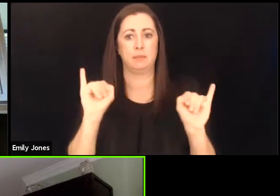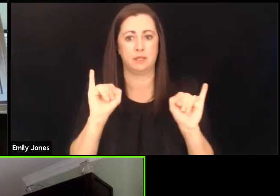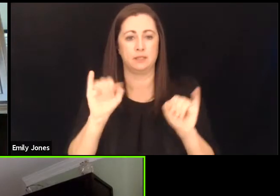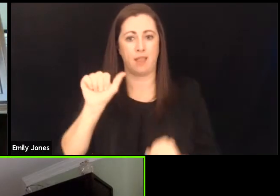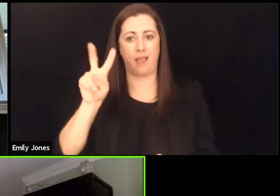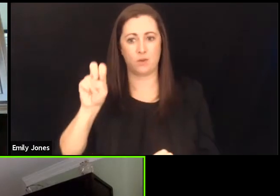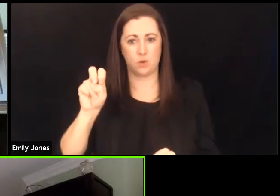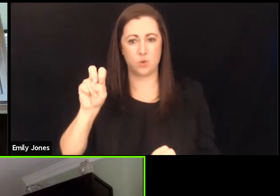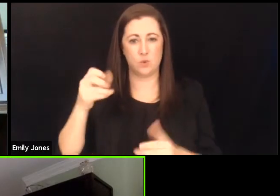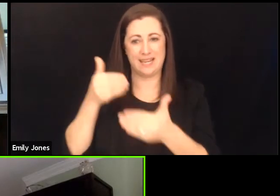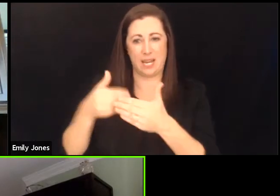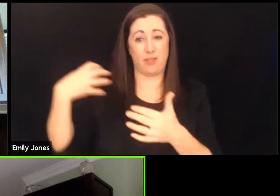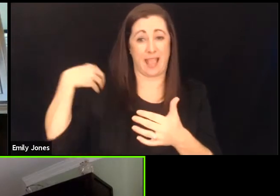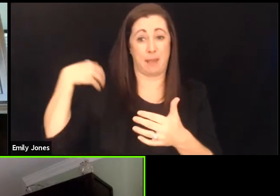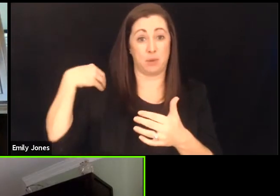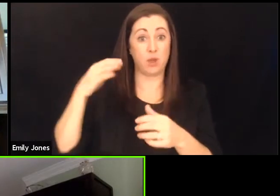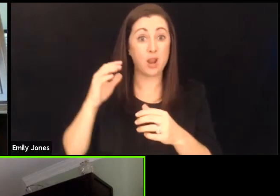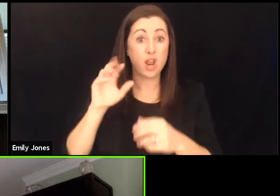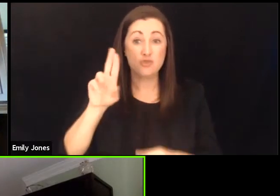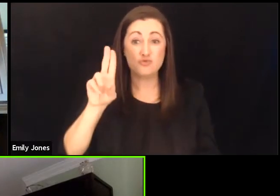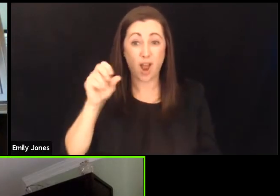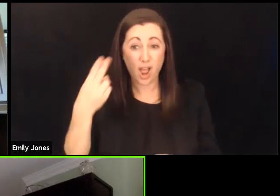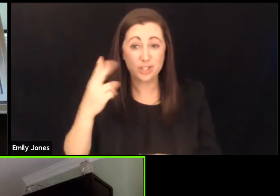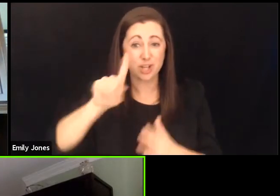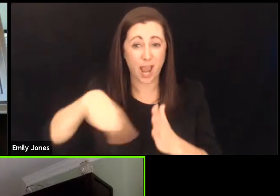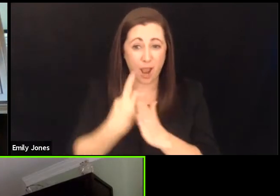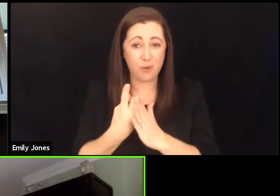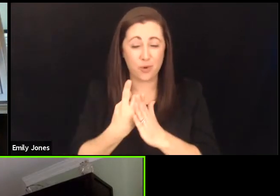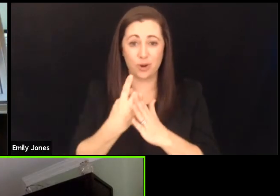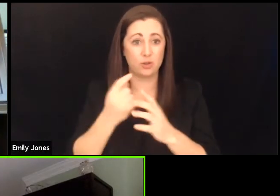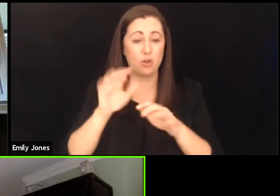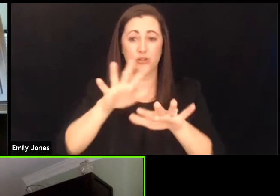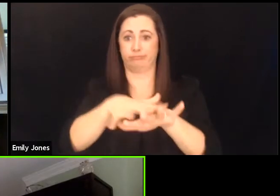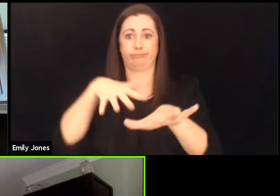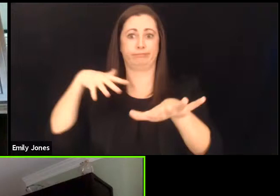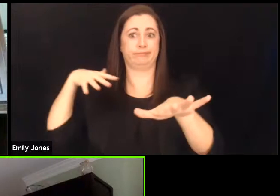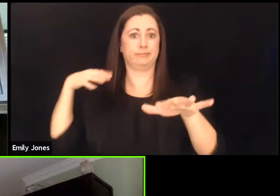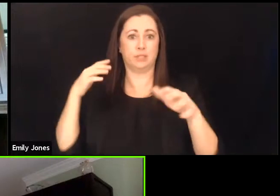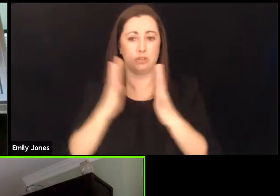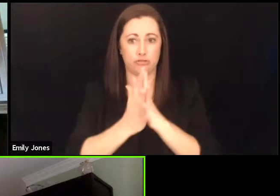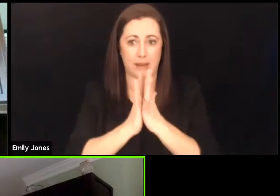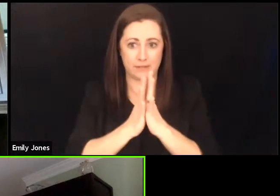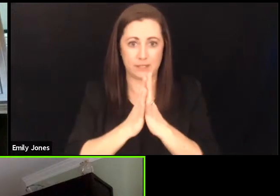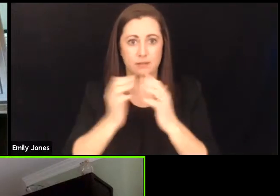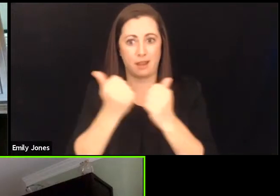hour and just stopped everything. And then in March,